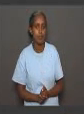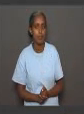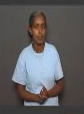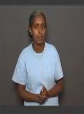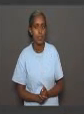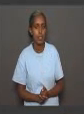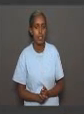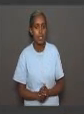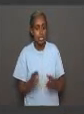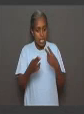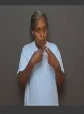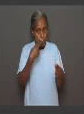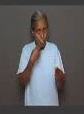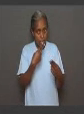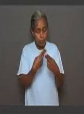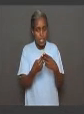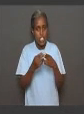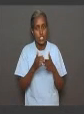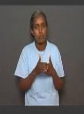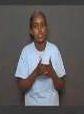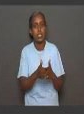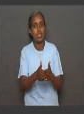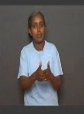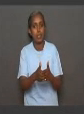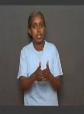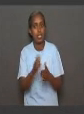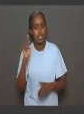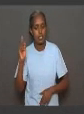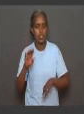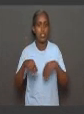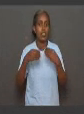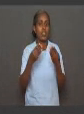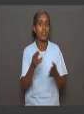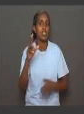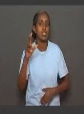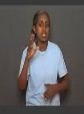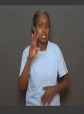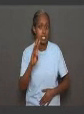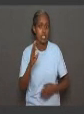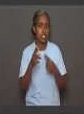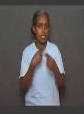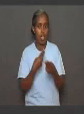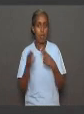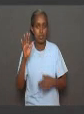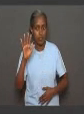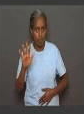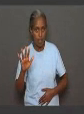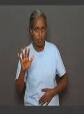By the multiplication principle, this gives us 6 times